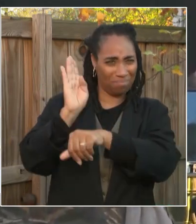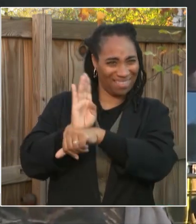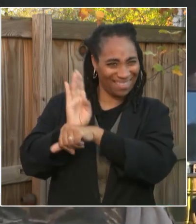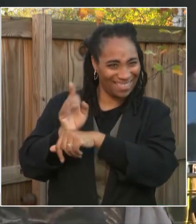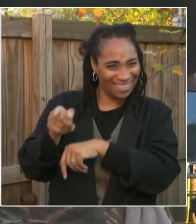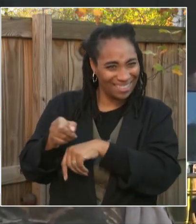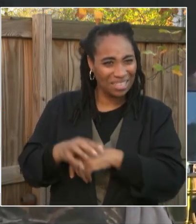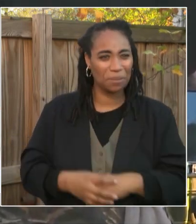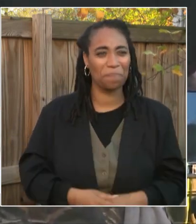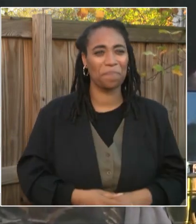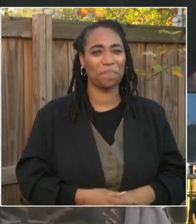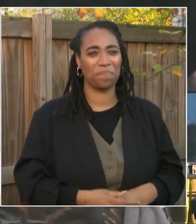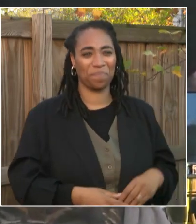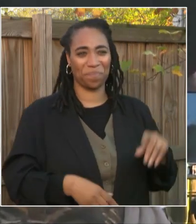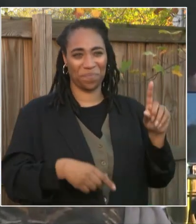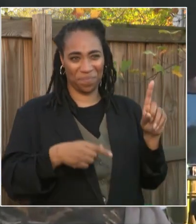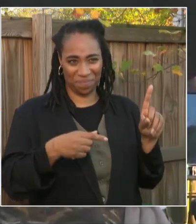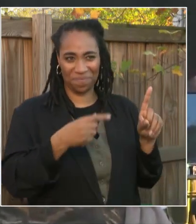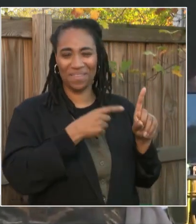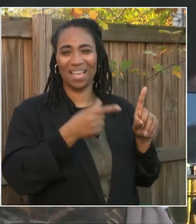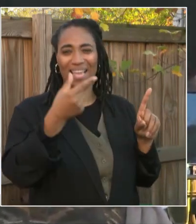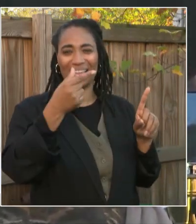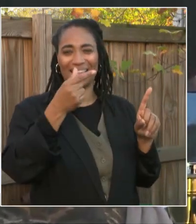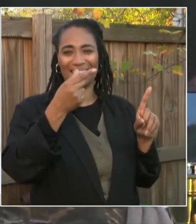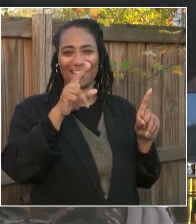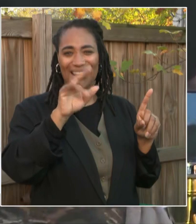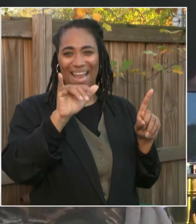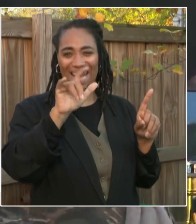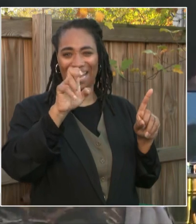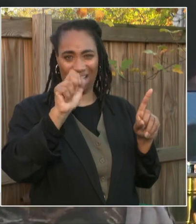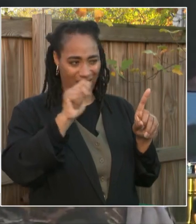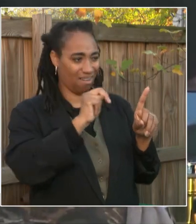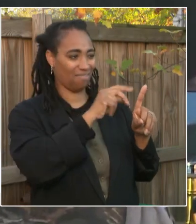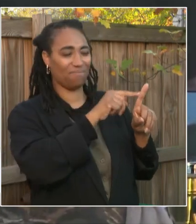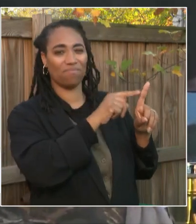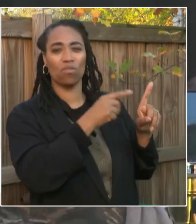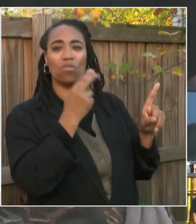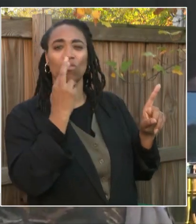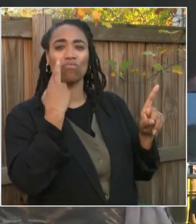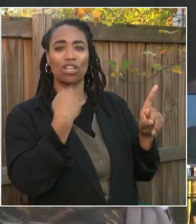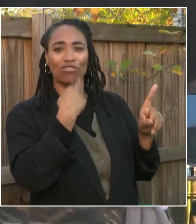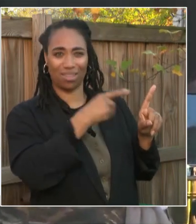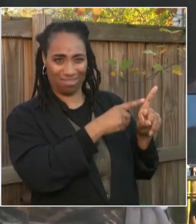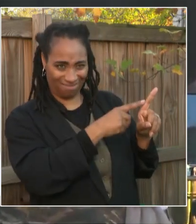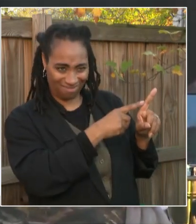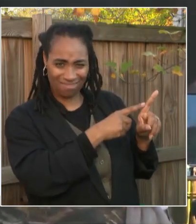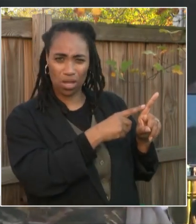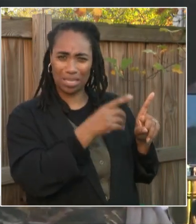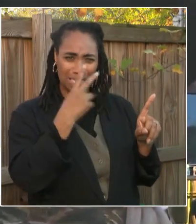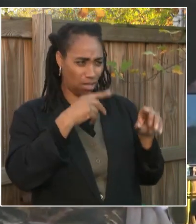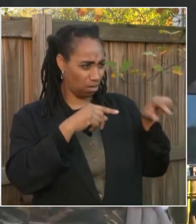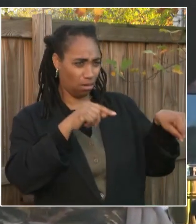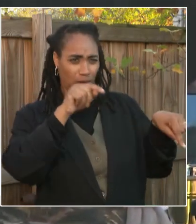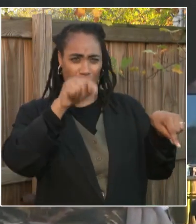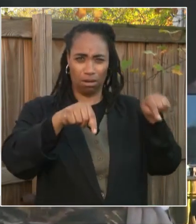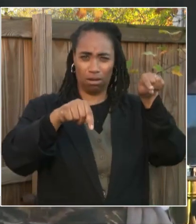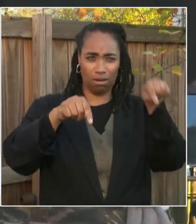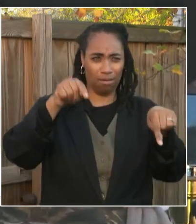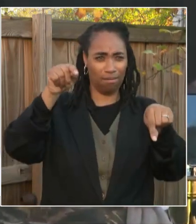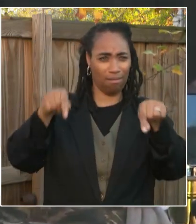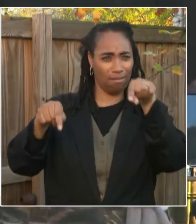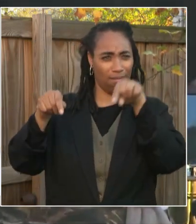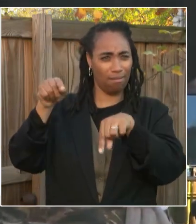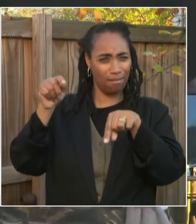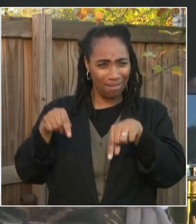2-story sit-down restaurant. You have the City Smokehouse, right? You have the, I believe it's Sweet Tooth up the street. You